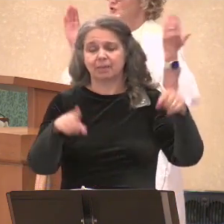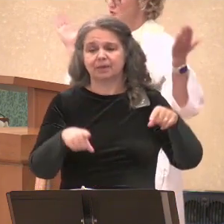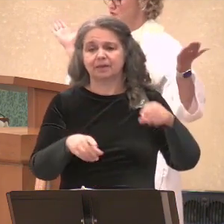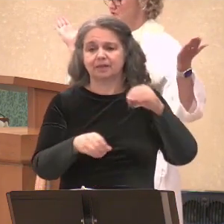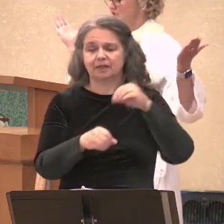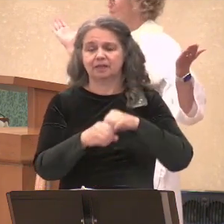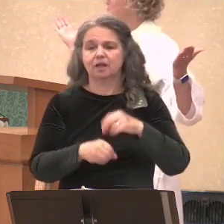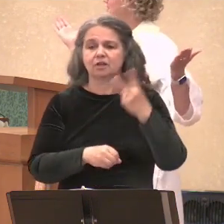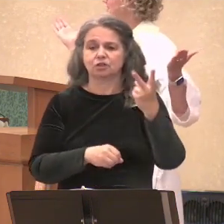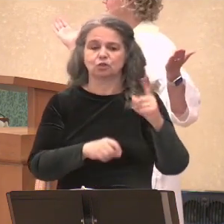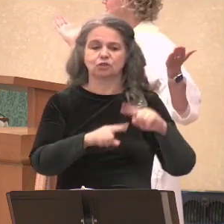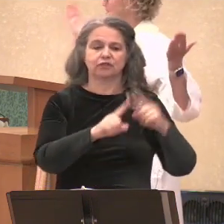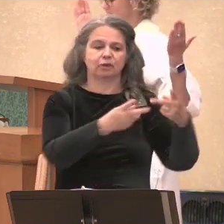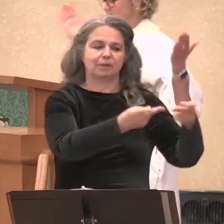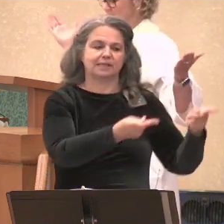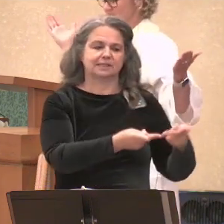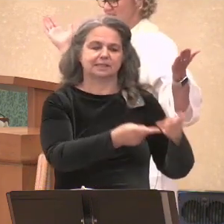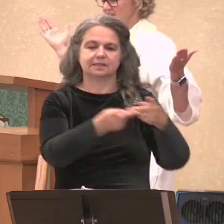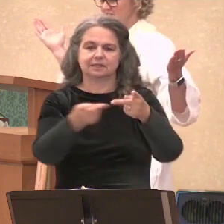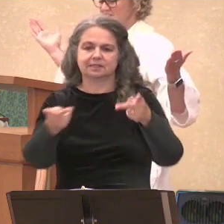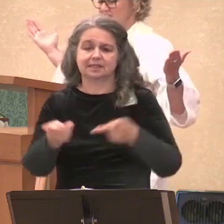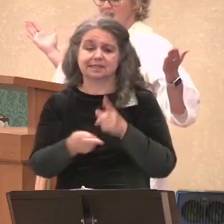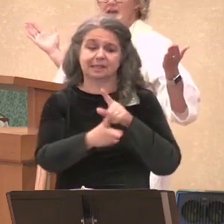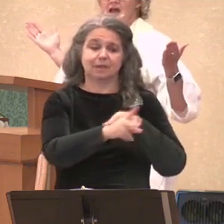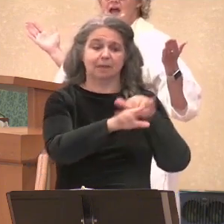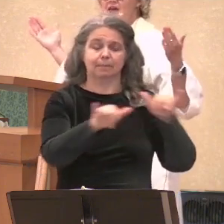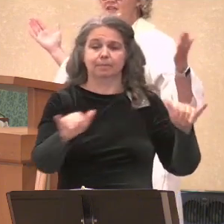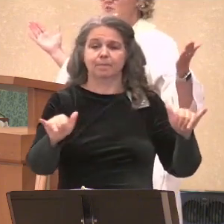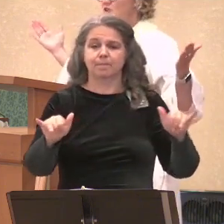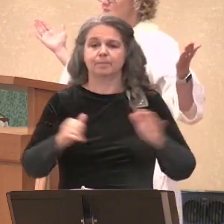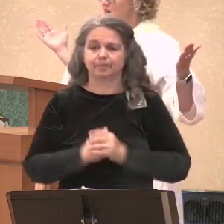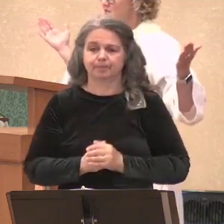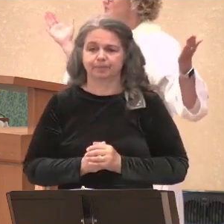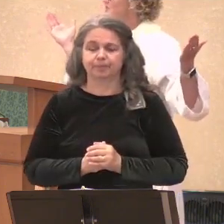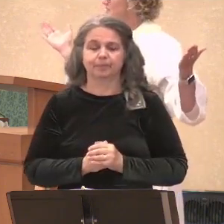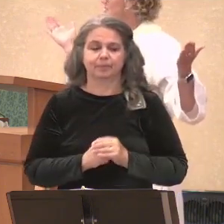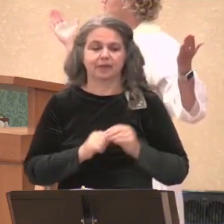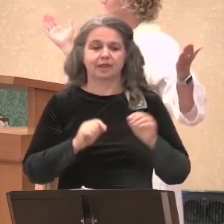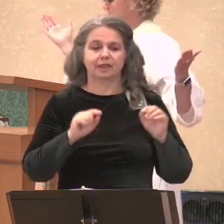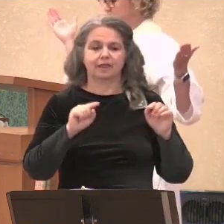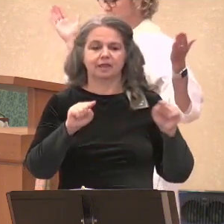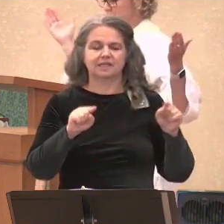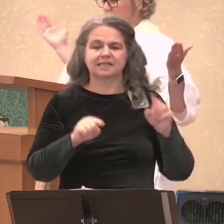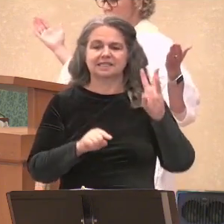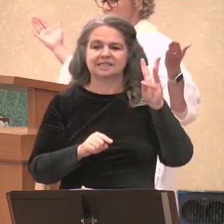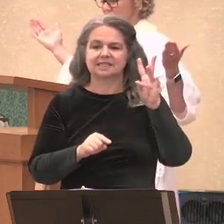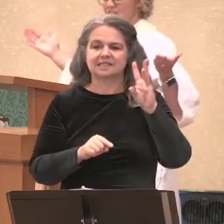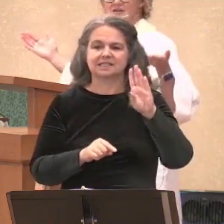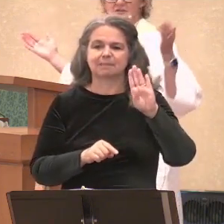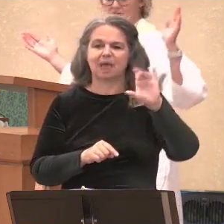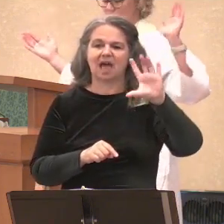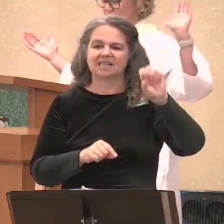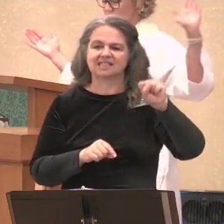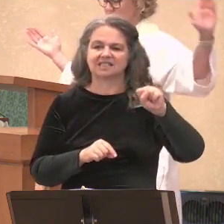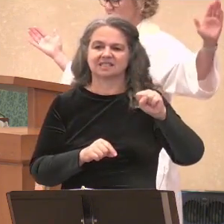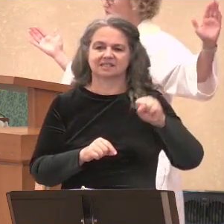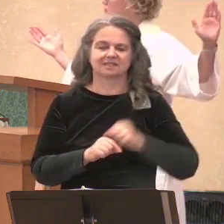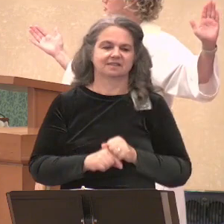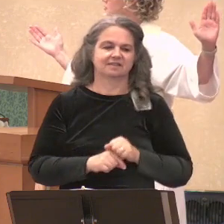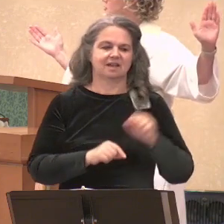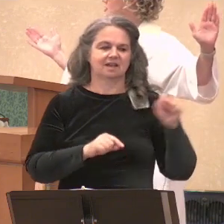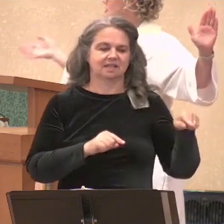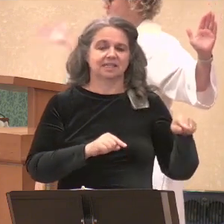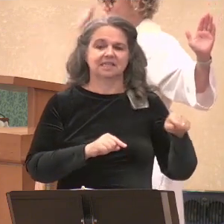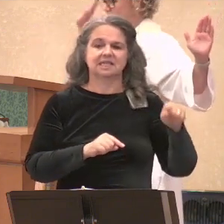in two different places simultaneously, and they were about six blocks apart. There was